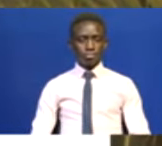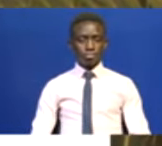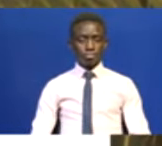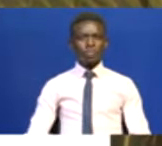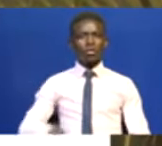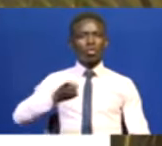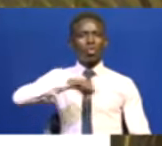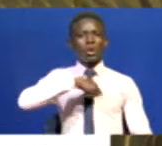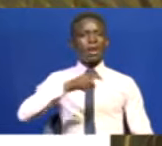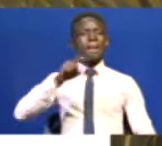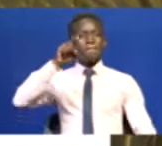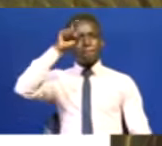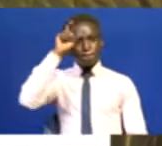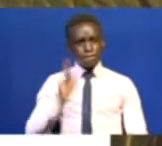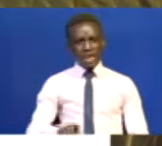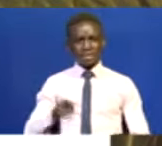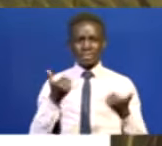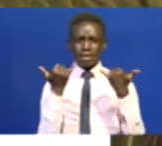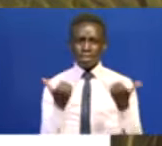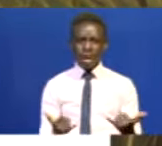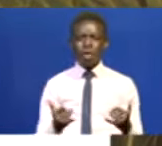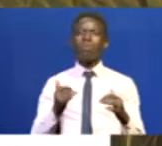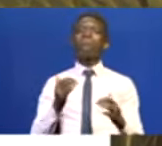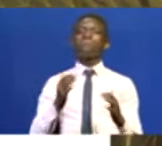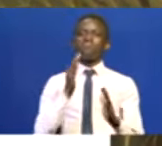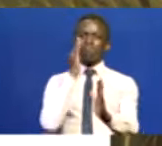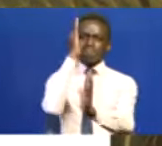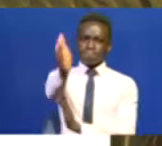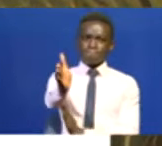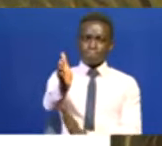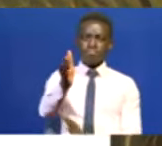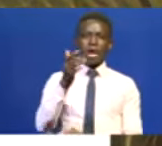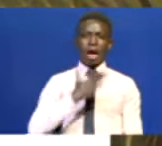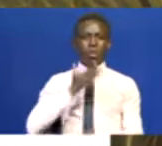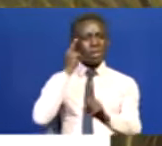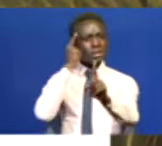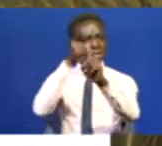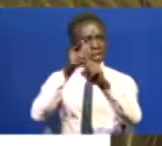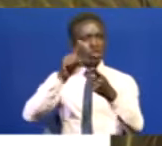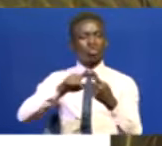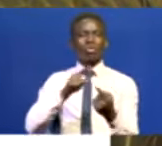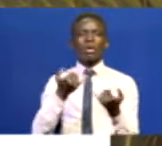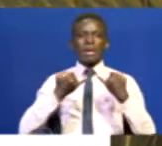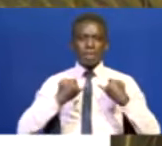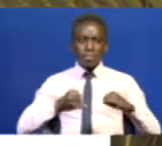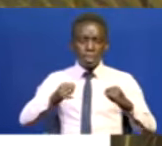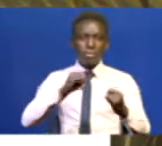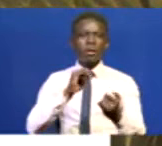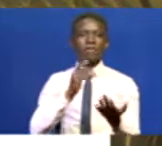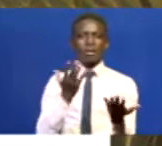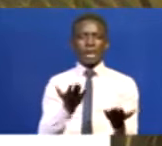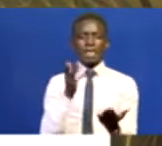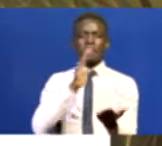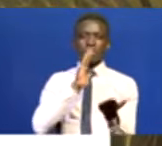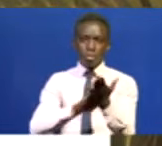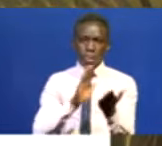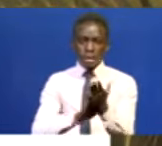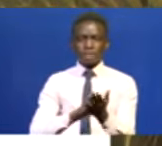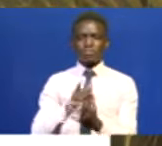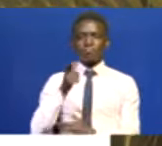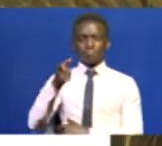We must now direct our attention to the implementation of the recommendations set out in the report. The